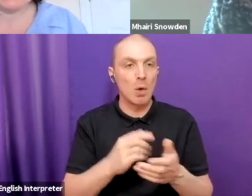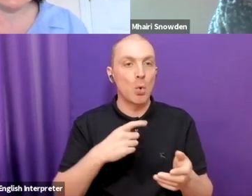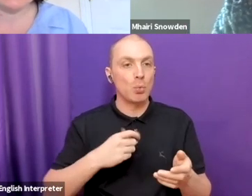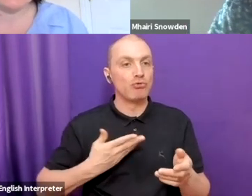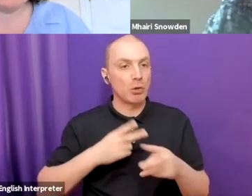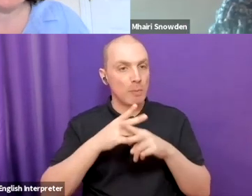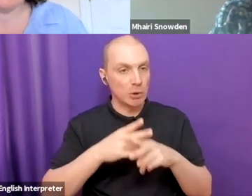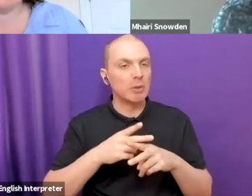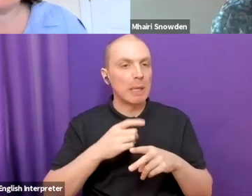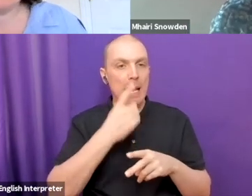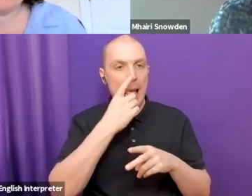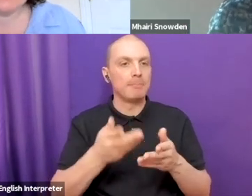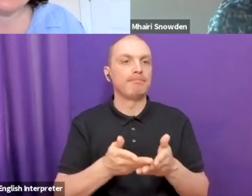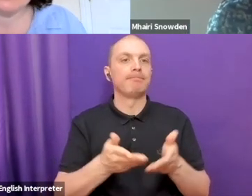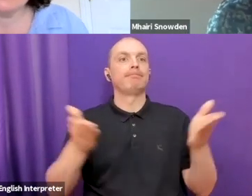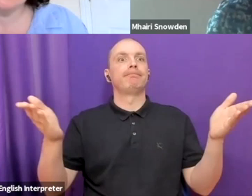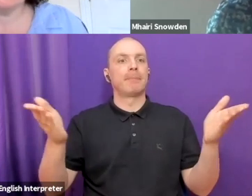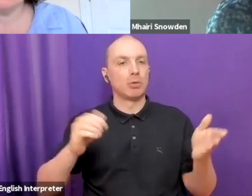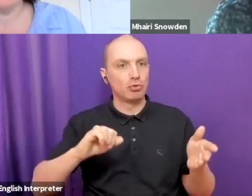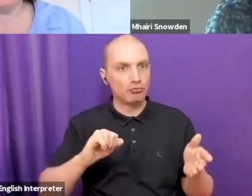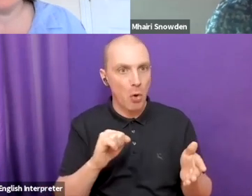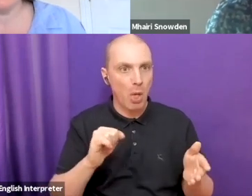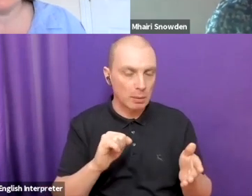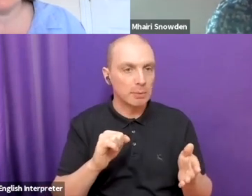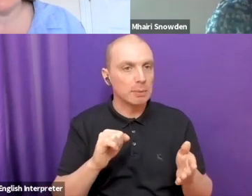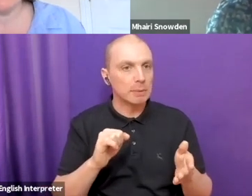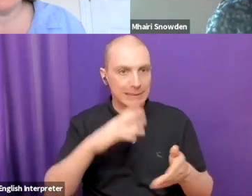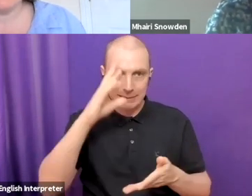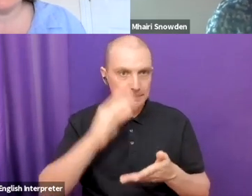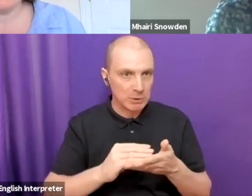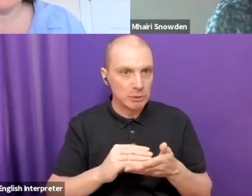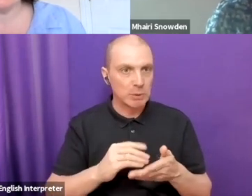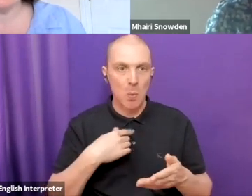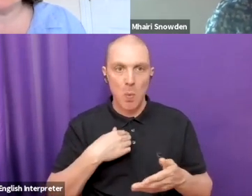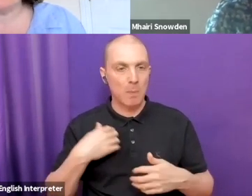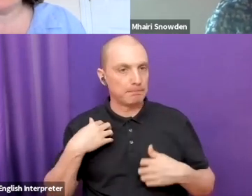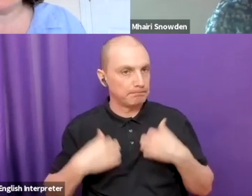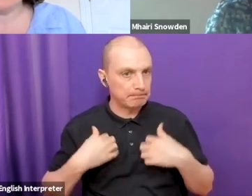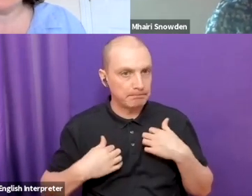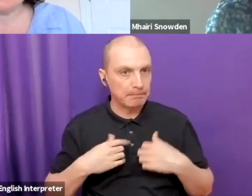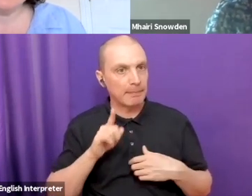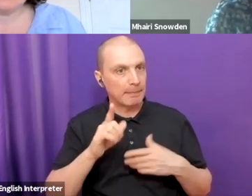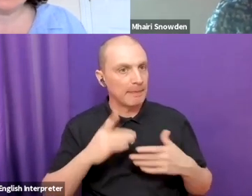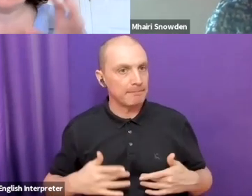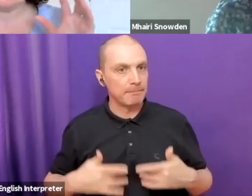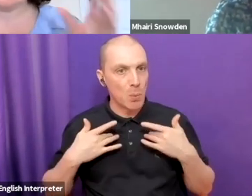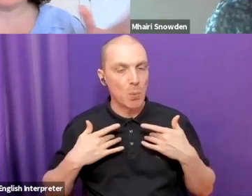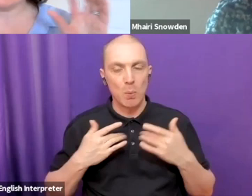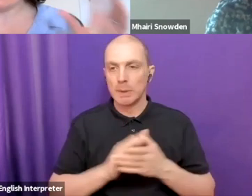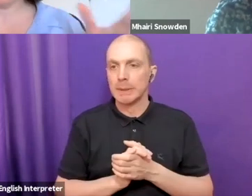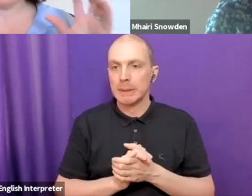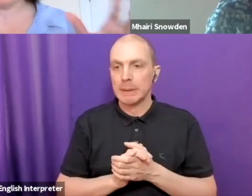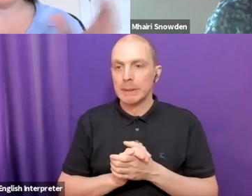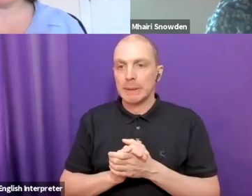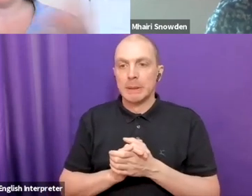kind of contextualise what's happening in Scotland a bit more as well. So we're really looking forward to that. And I think it's going to be really good, but we're keen that some of